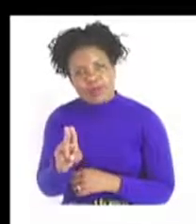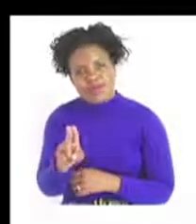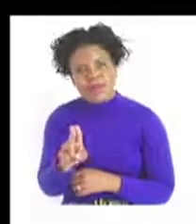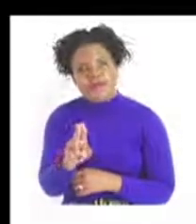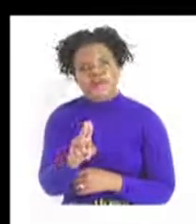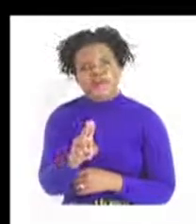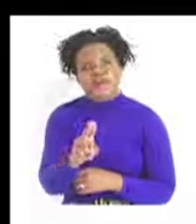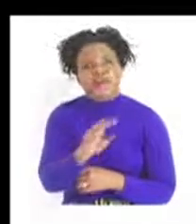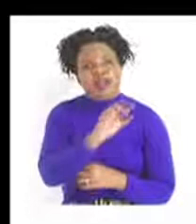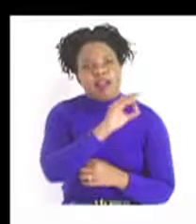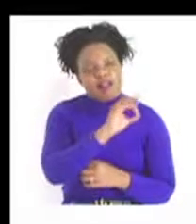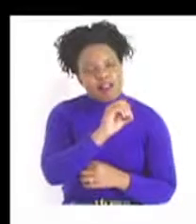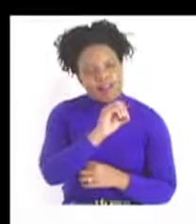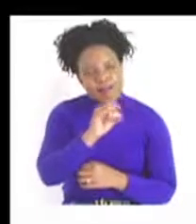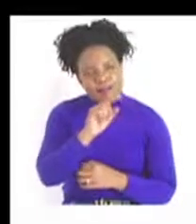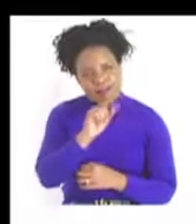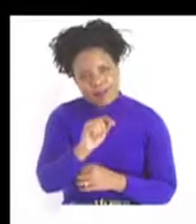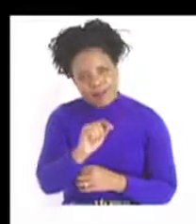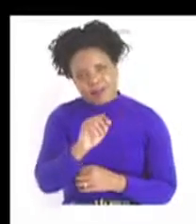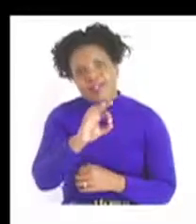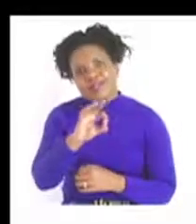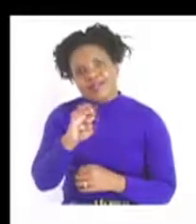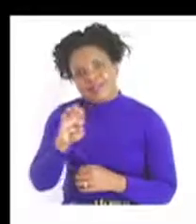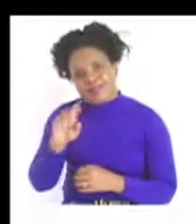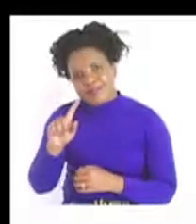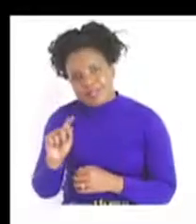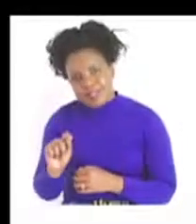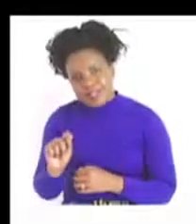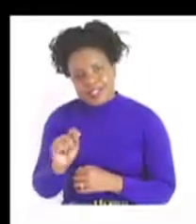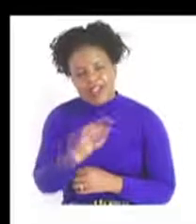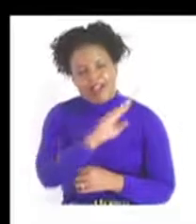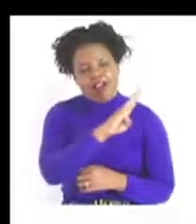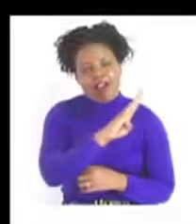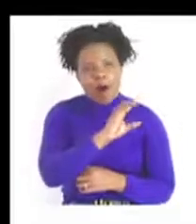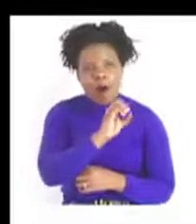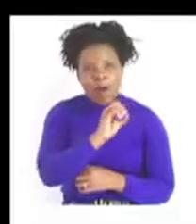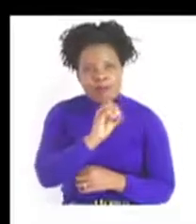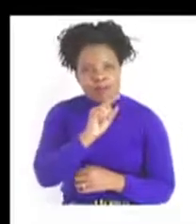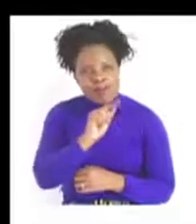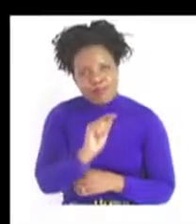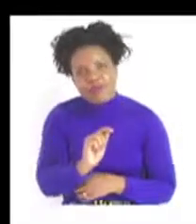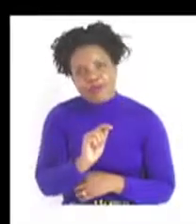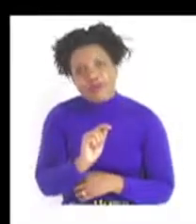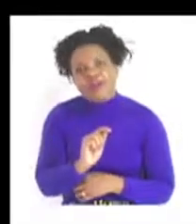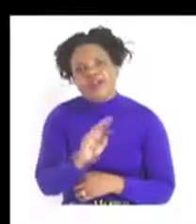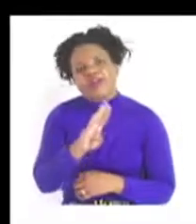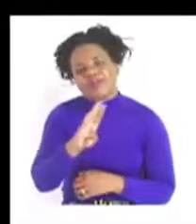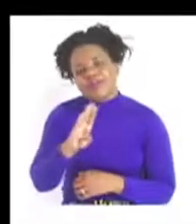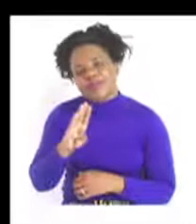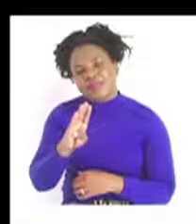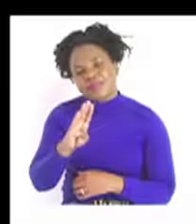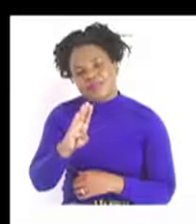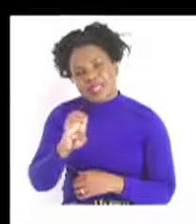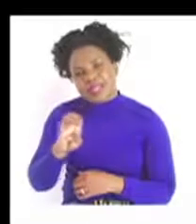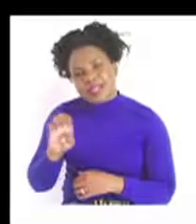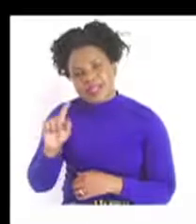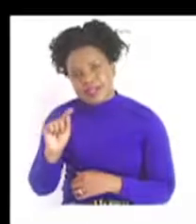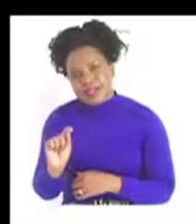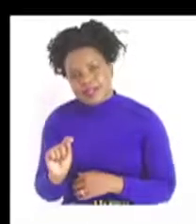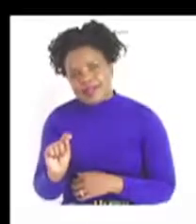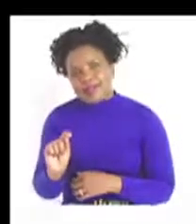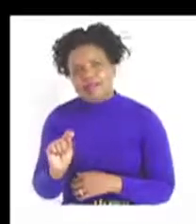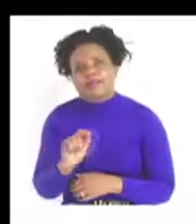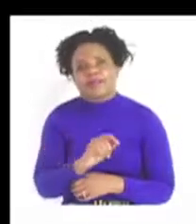of my foot and show you my feet, when I give you a boot, would a pair